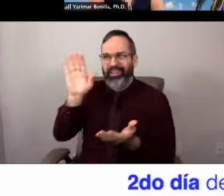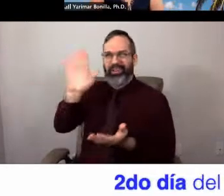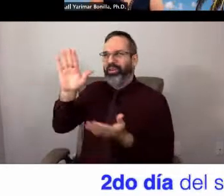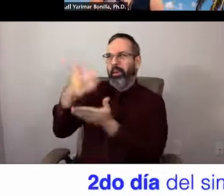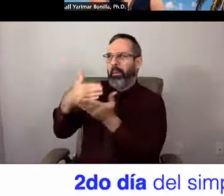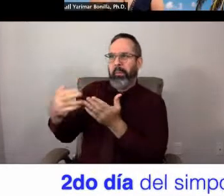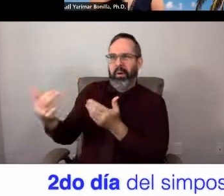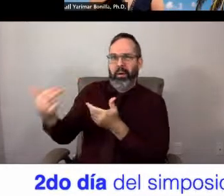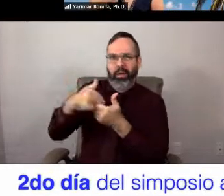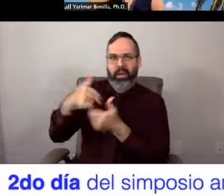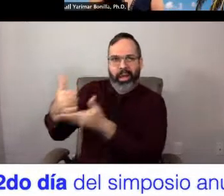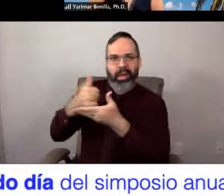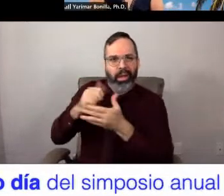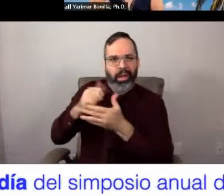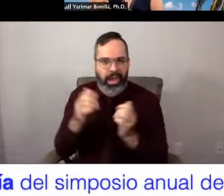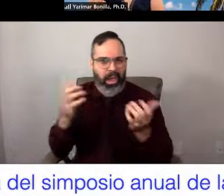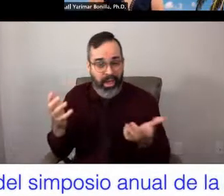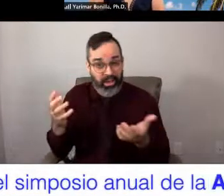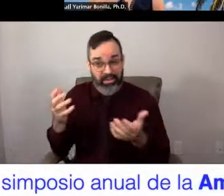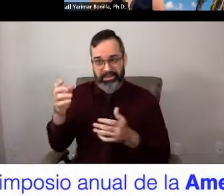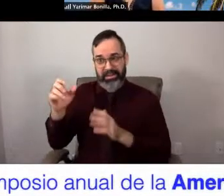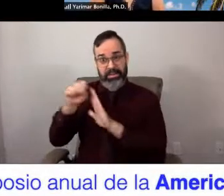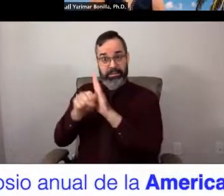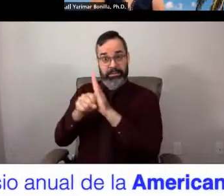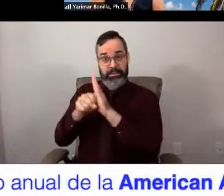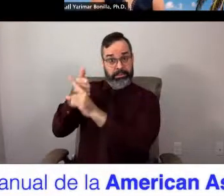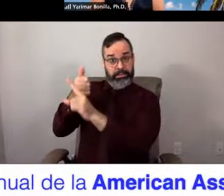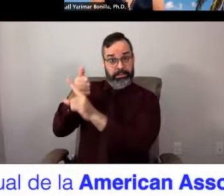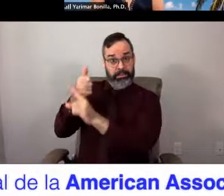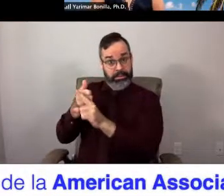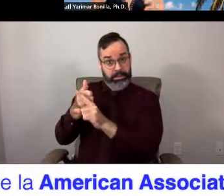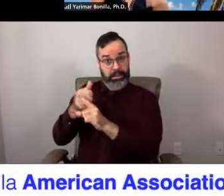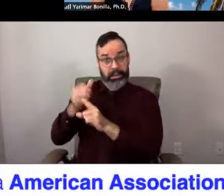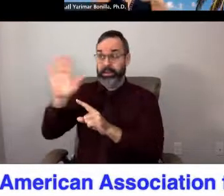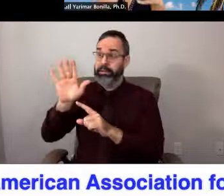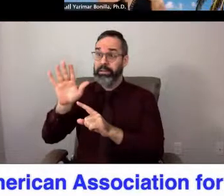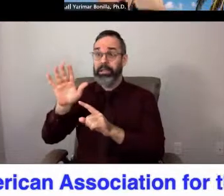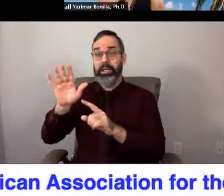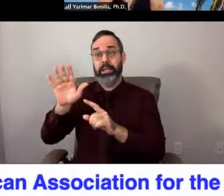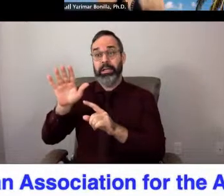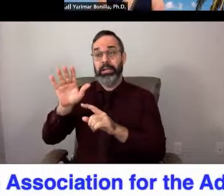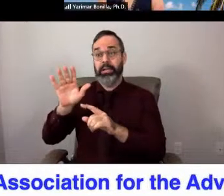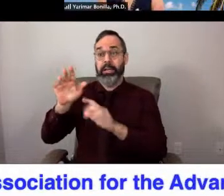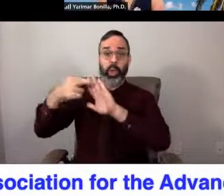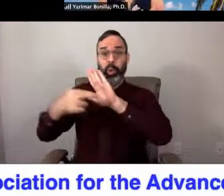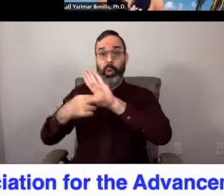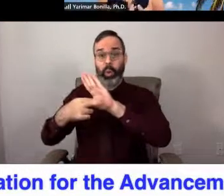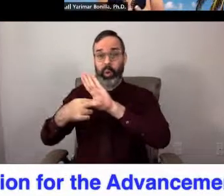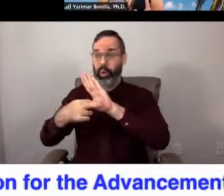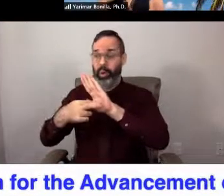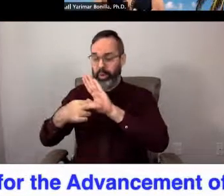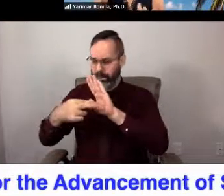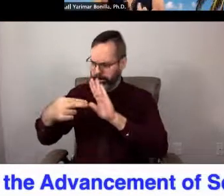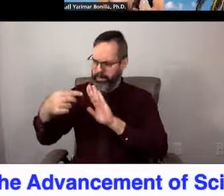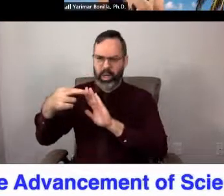And so much of the state measures have been burdening individuals, have been